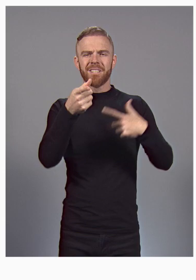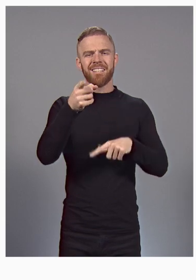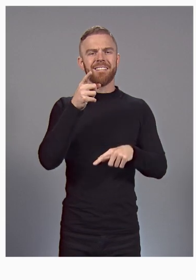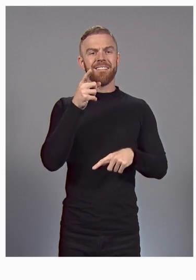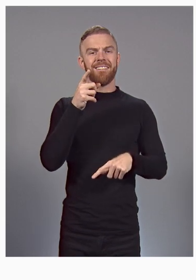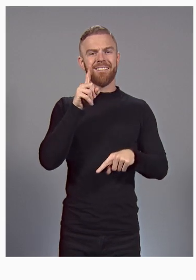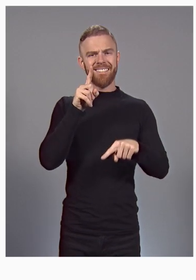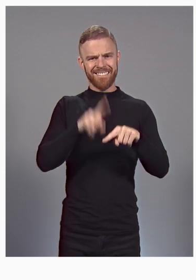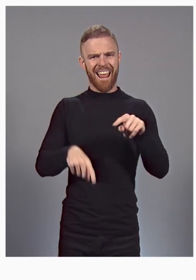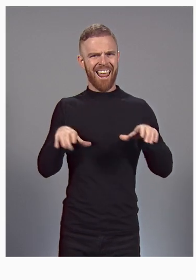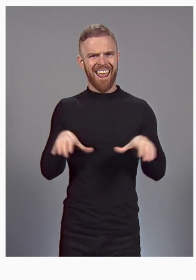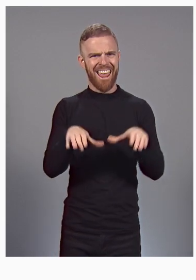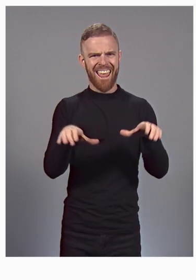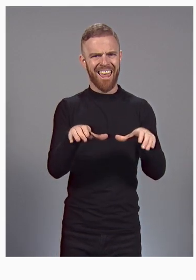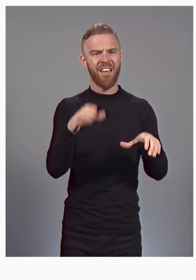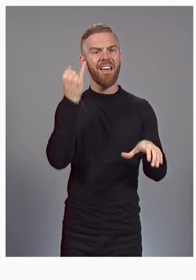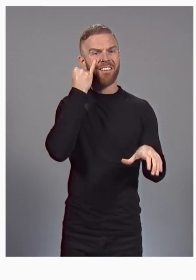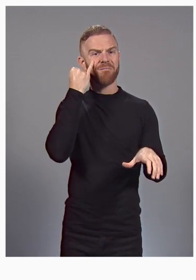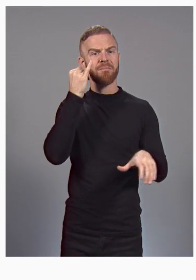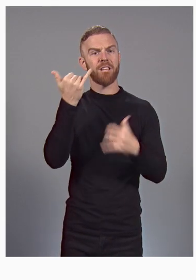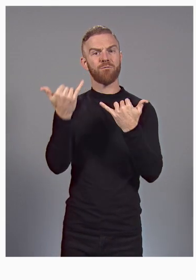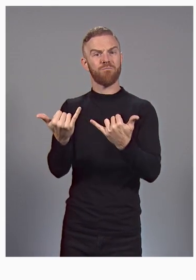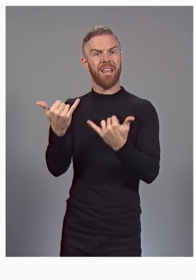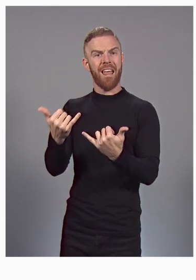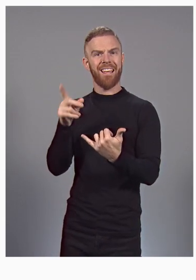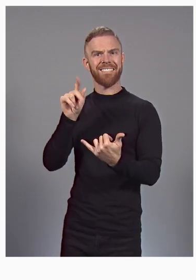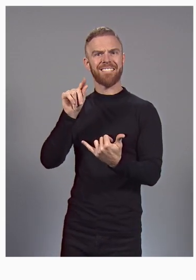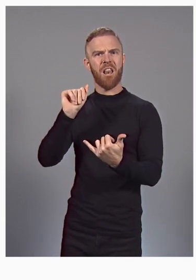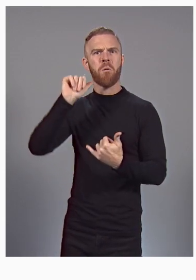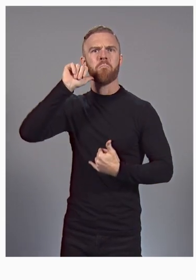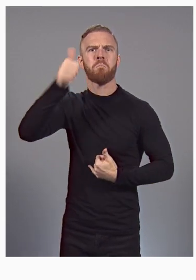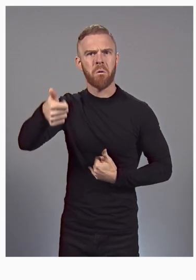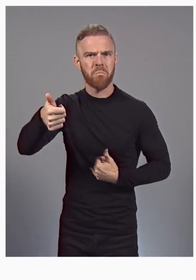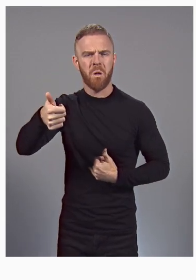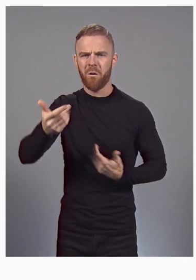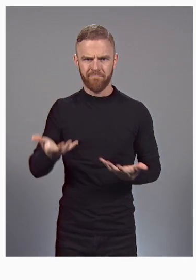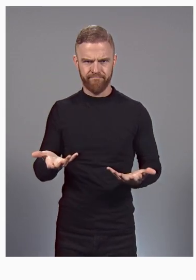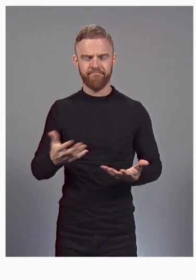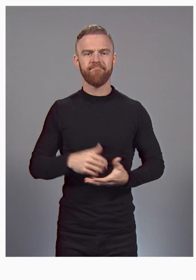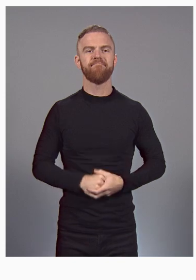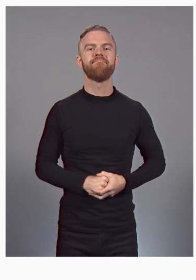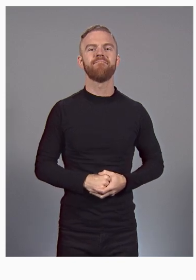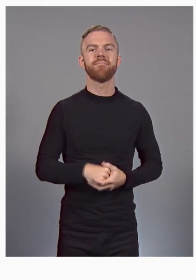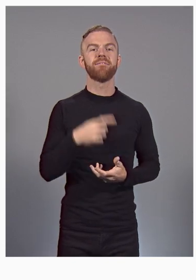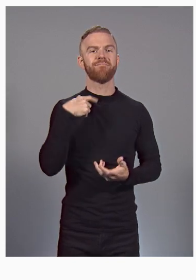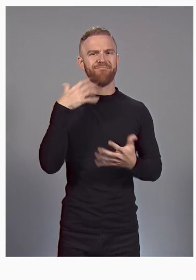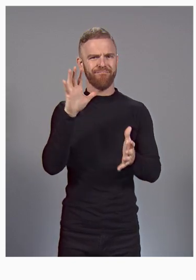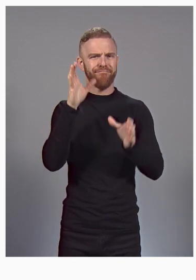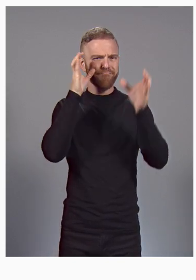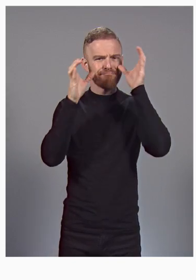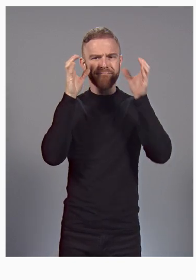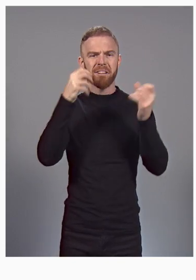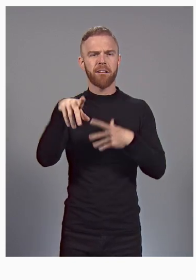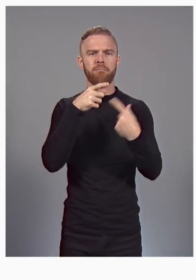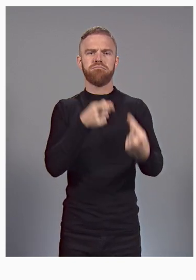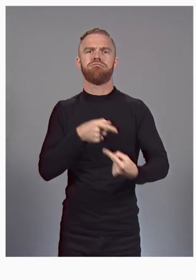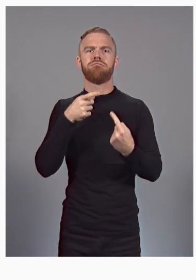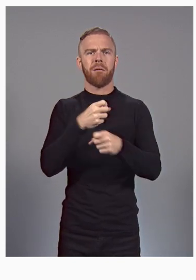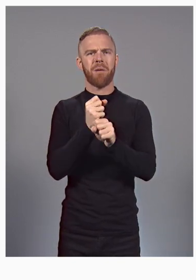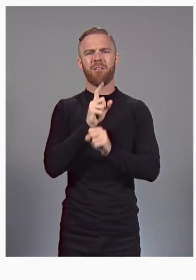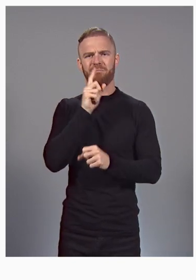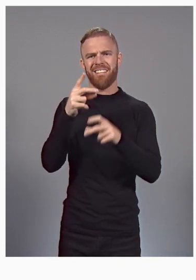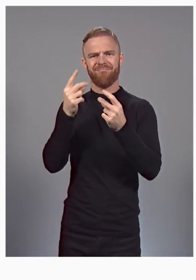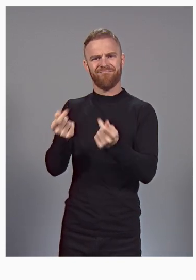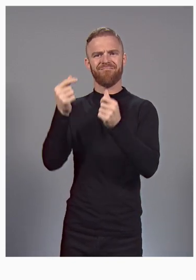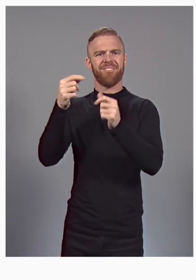today's data tomorrow. We've heard from many of you that you struggle with making real-time, in-context